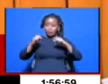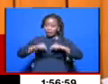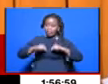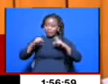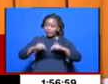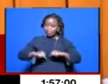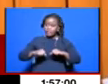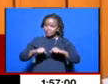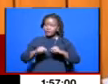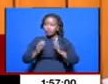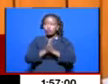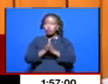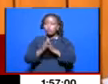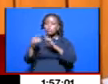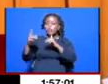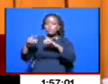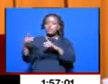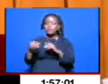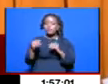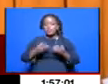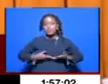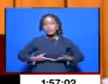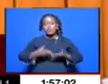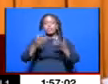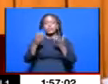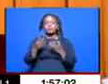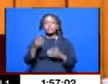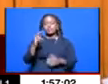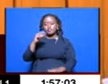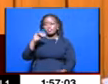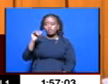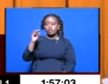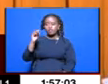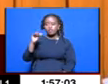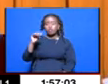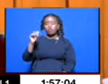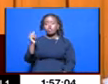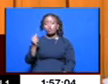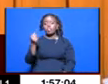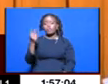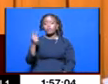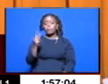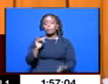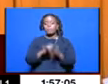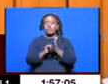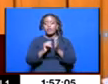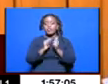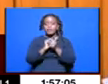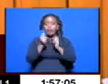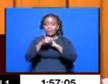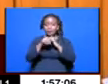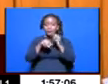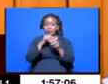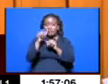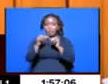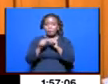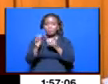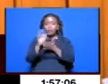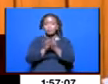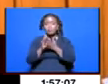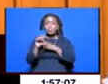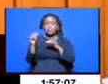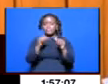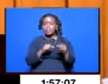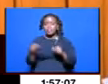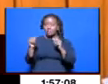with the sentiments expressed by Ringera J. in Njoya 2 that an amendment that upsets the basic structure of the Constitution could not